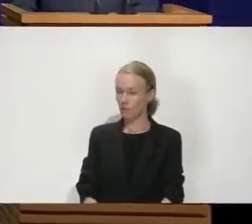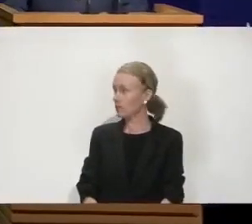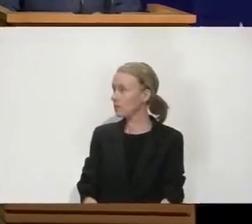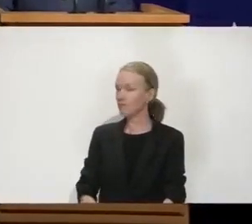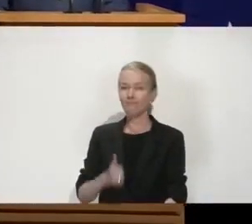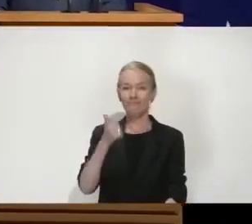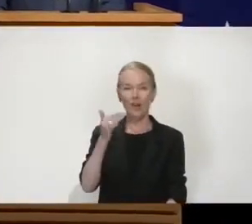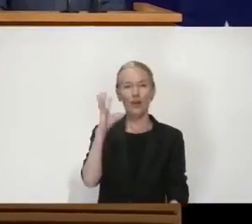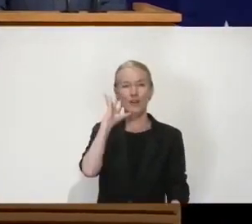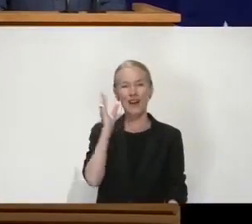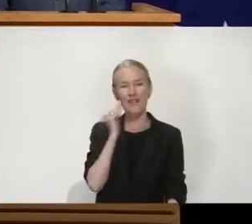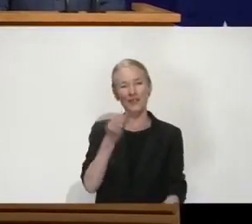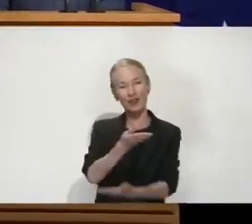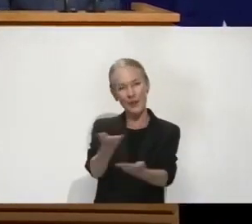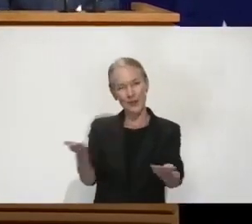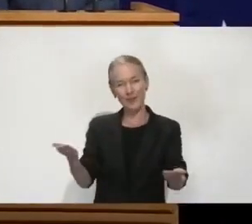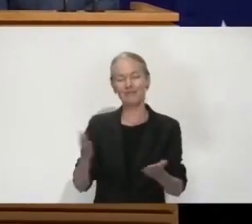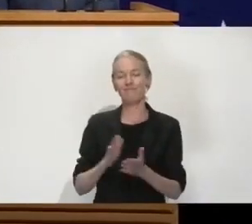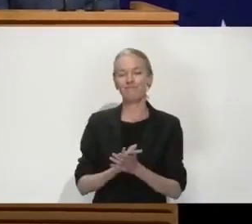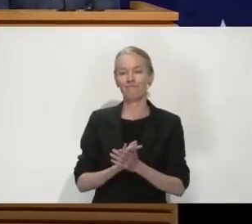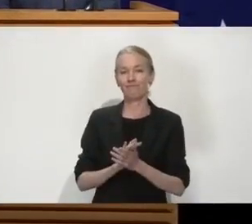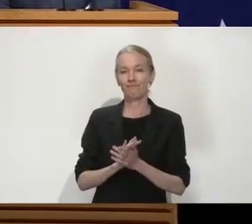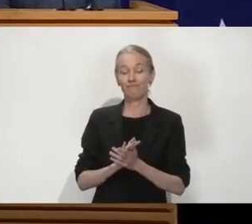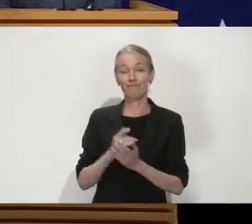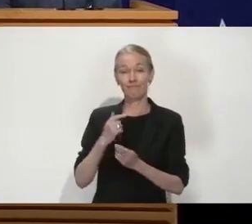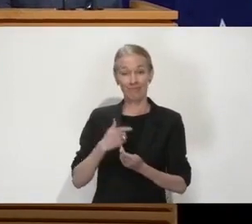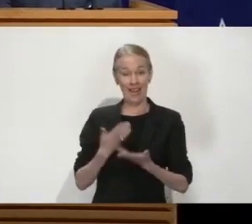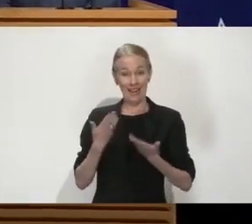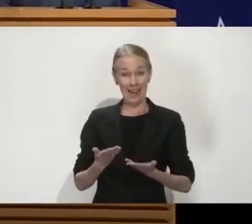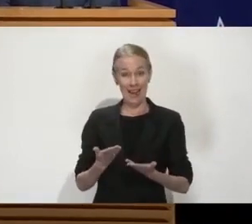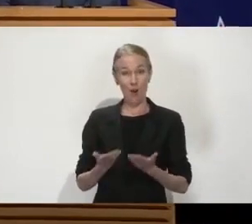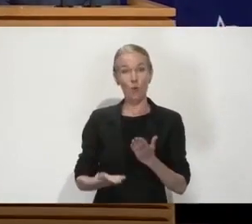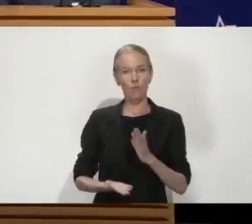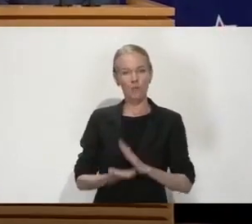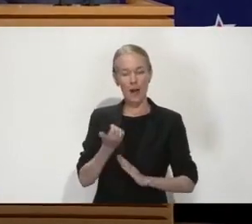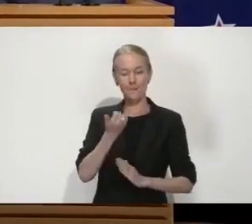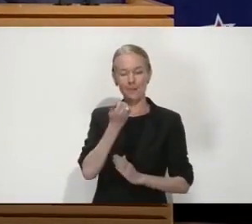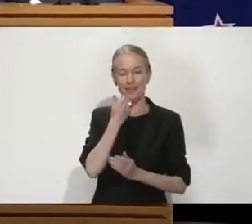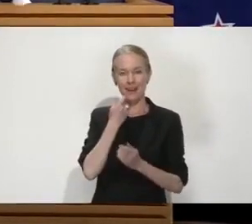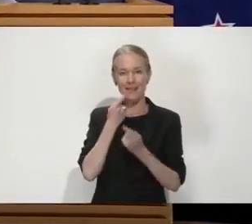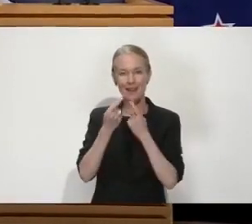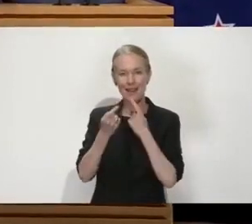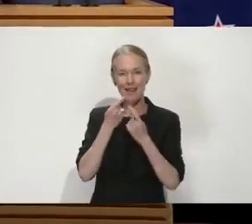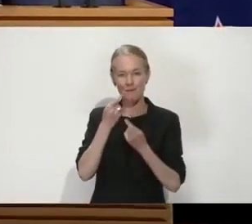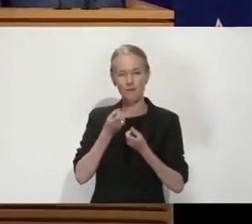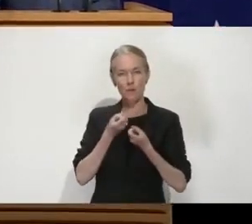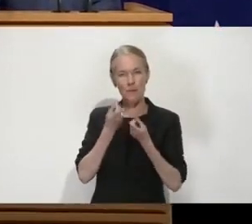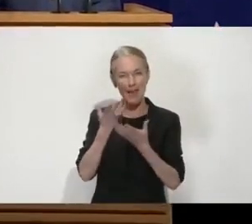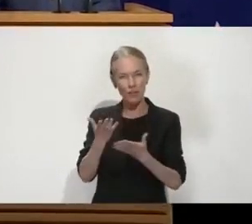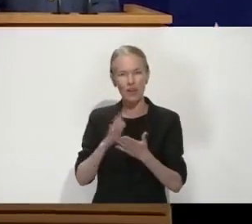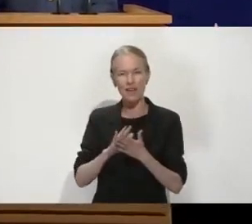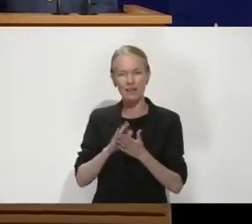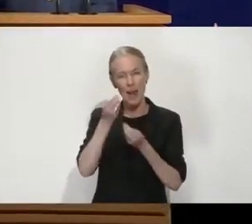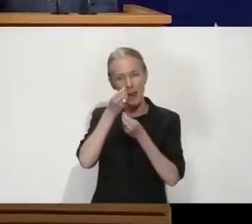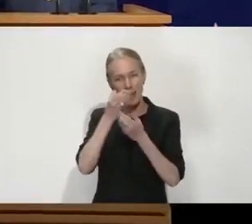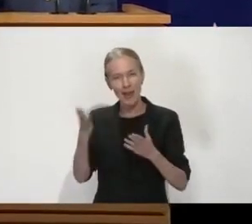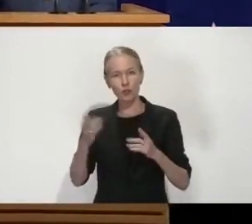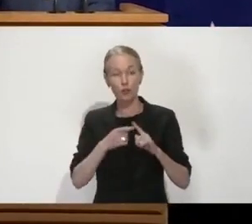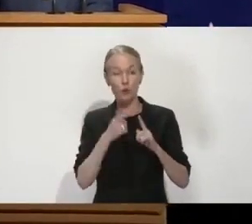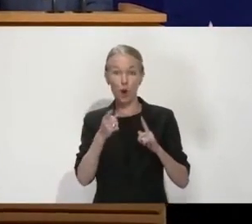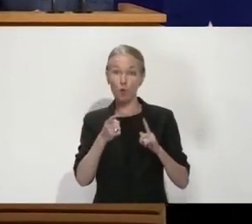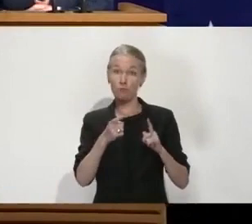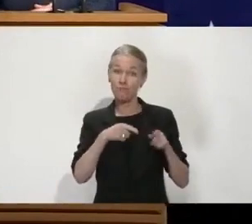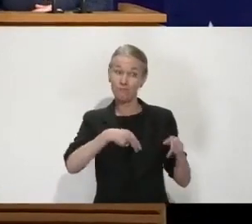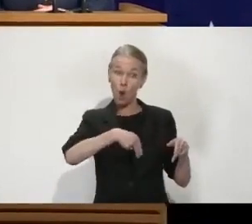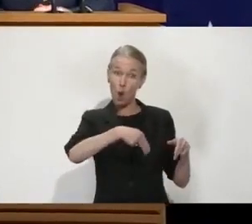Good afternoon, everybody. We're just going to give you an update on the program of ongoing improvements that we're